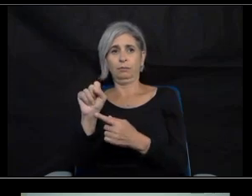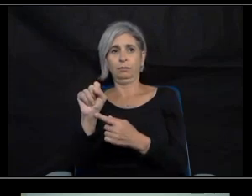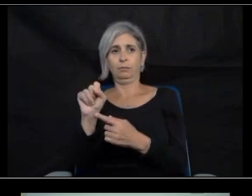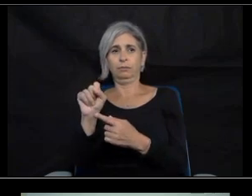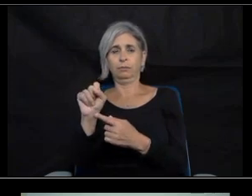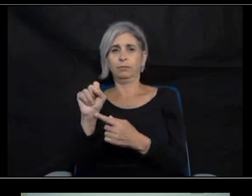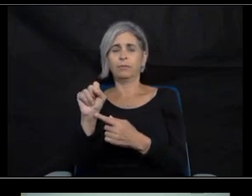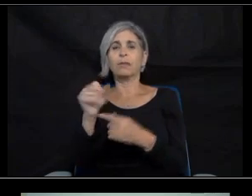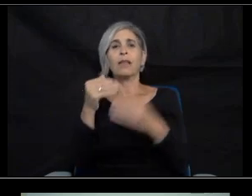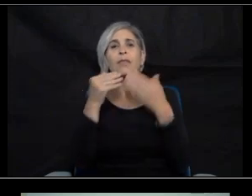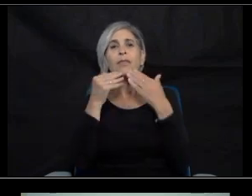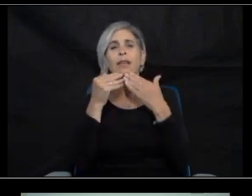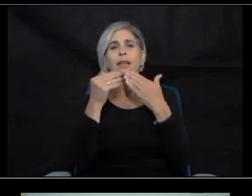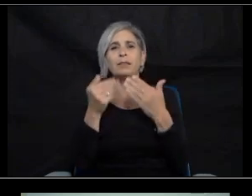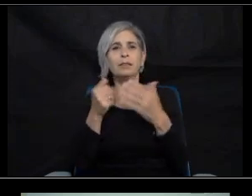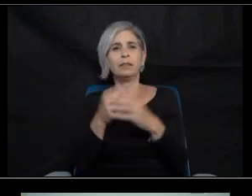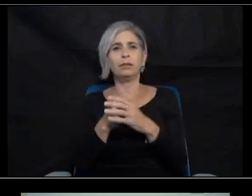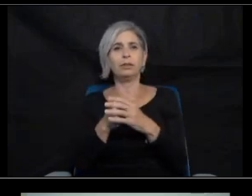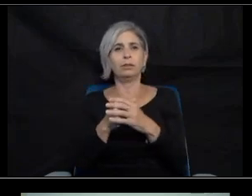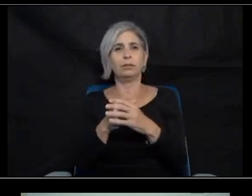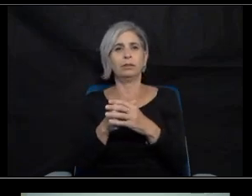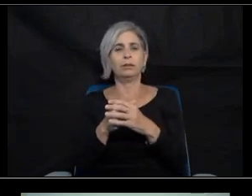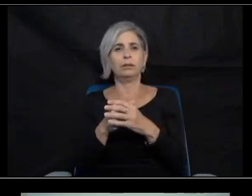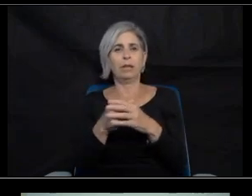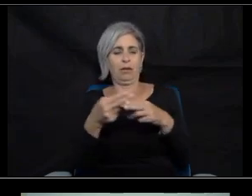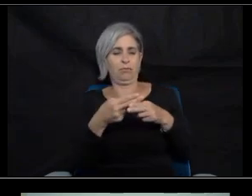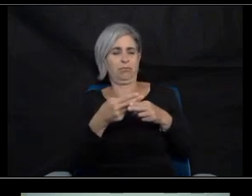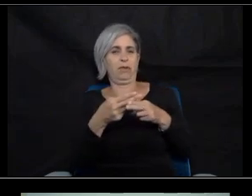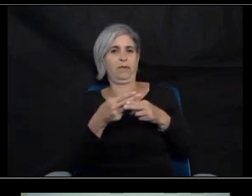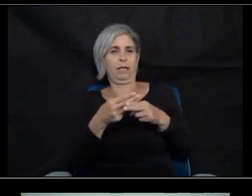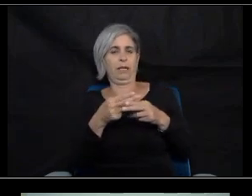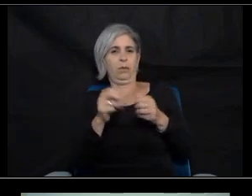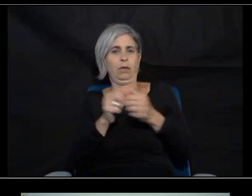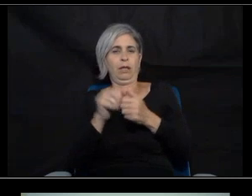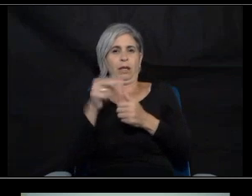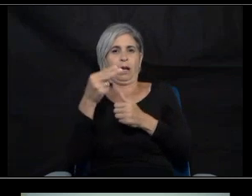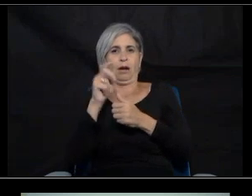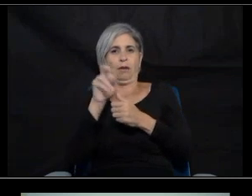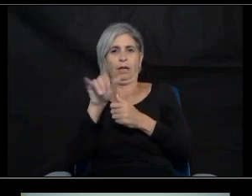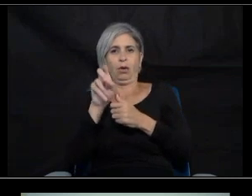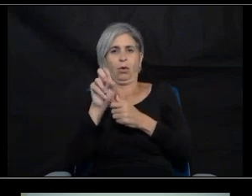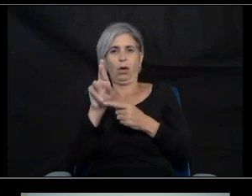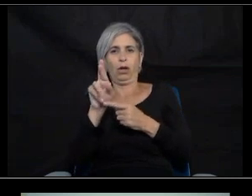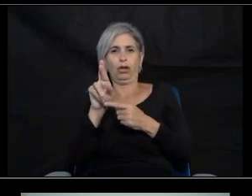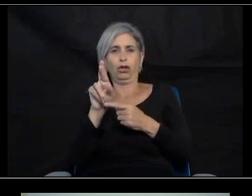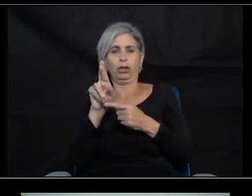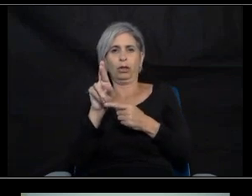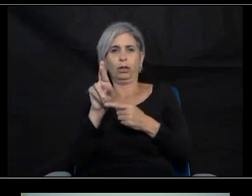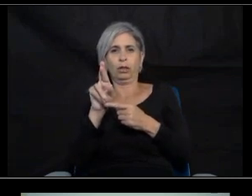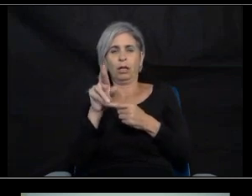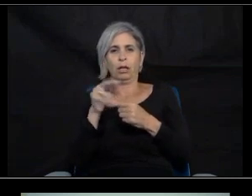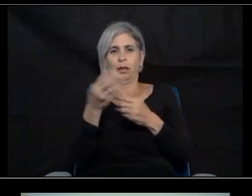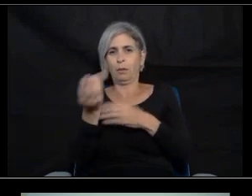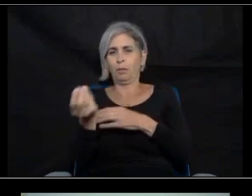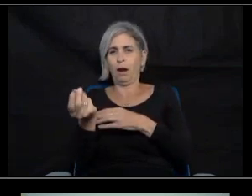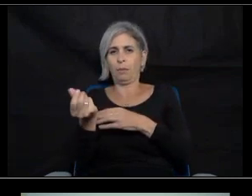Thank you, Mayor. I only briefly spoke to Harvey Oyer regarding the property